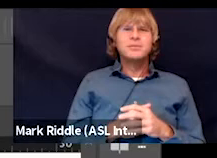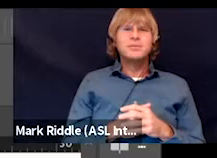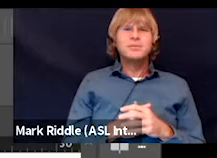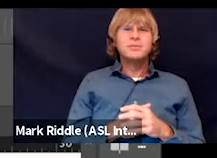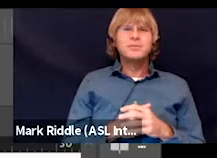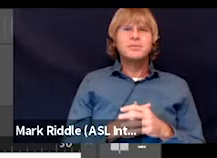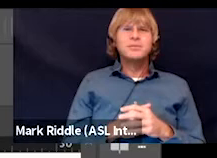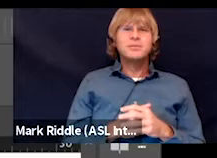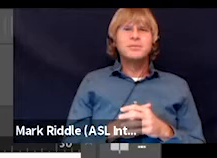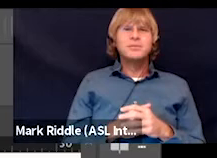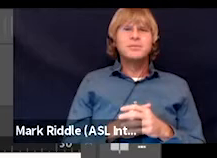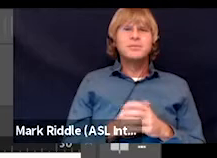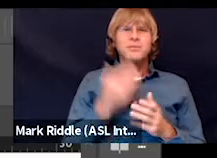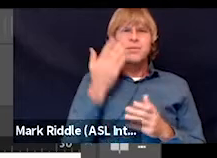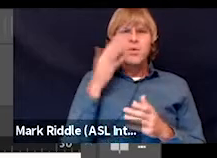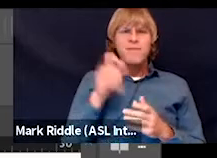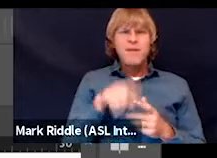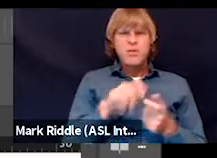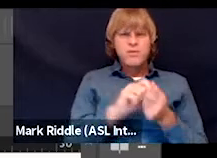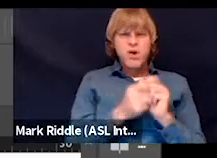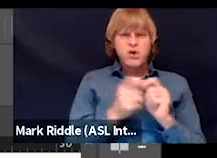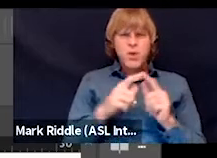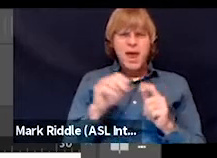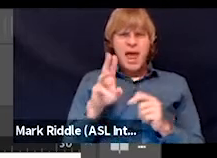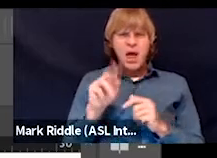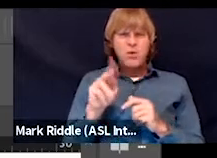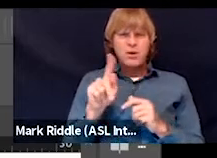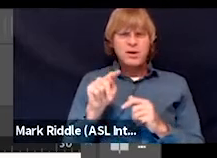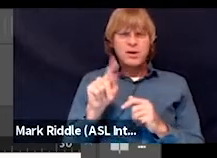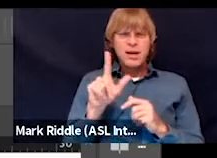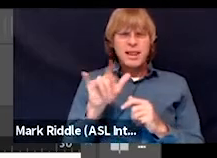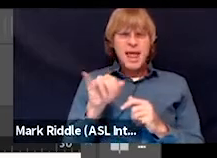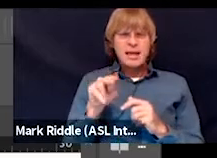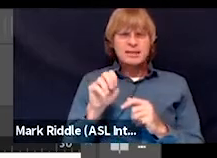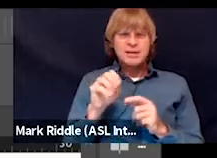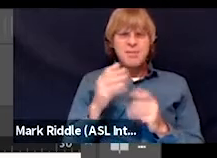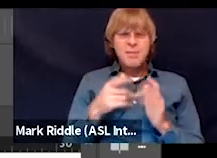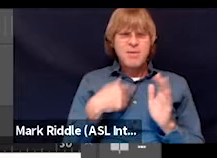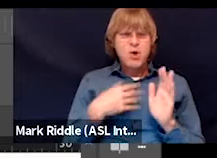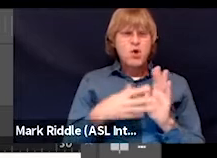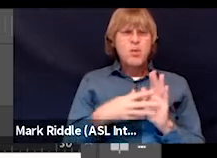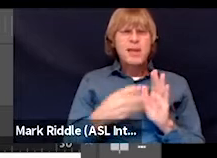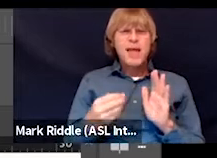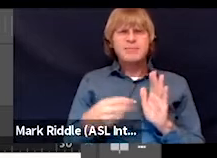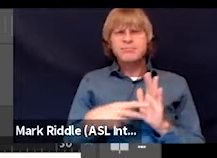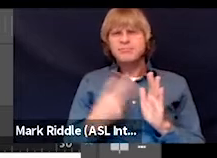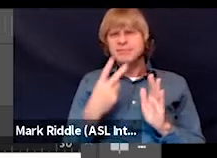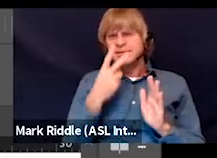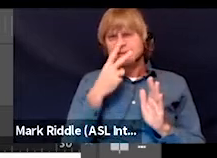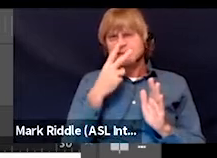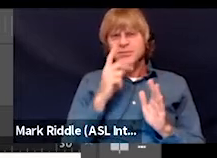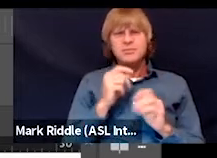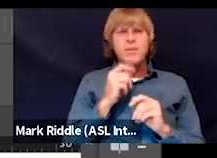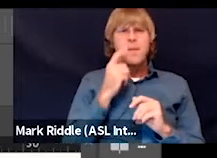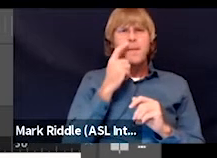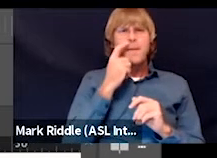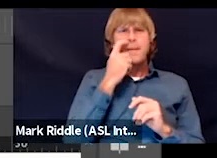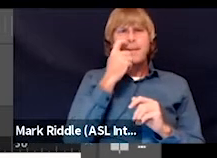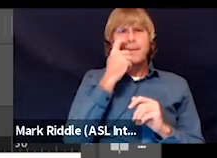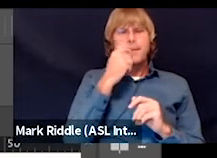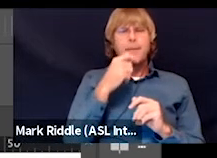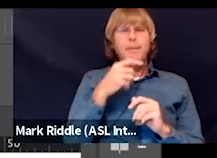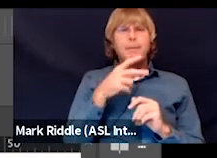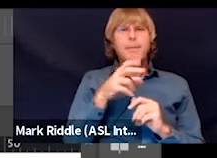don't know if I need to convert this to outlines. I'm trying to think. I'm gonna just duplicate it and we'll find out. So I'm gonna cut